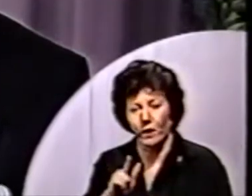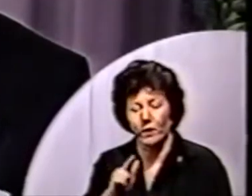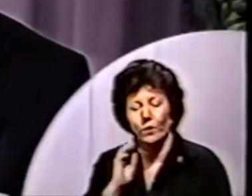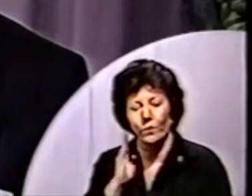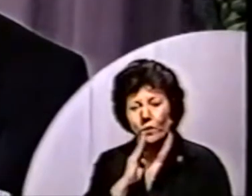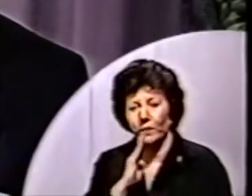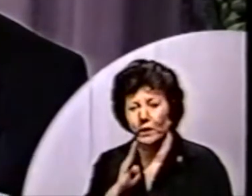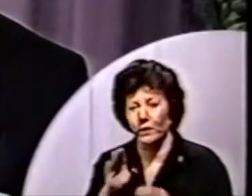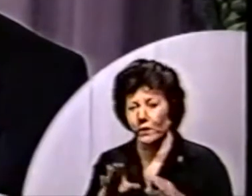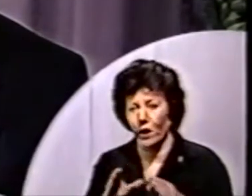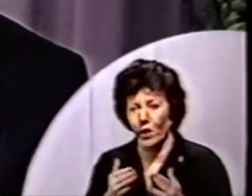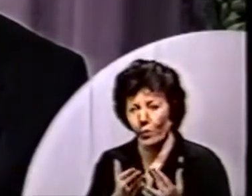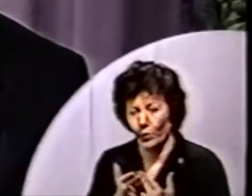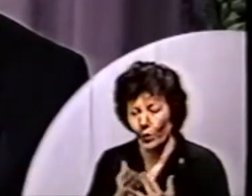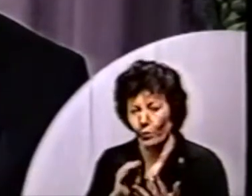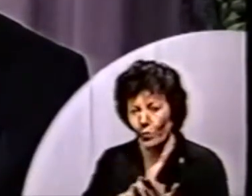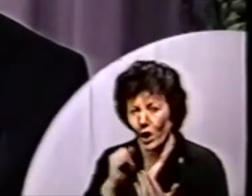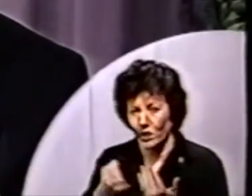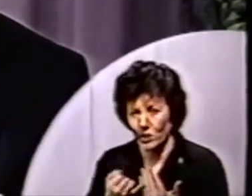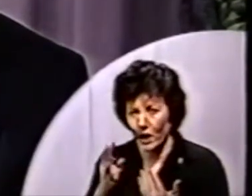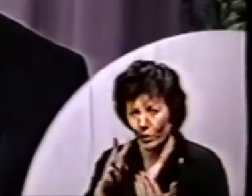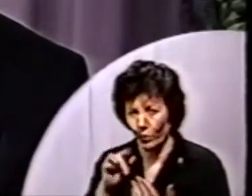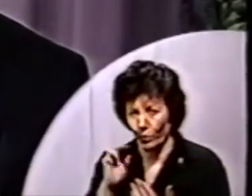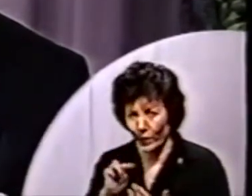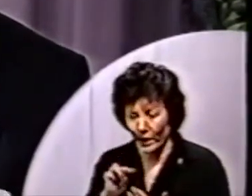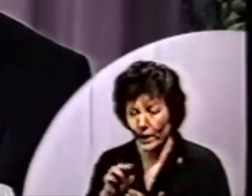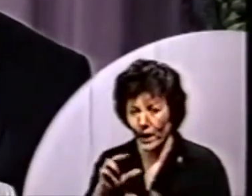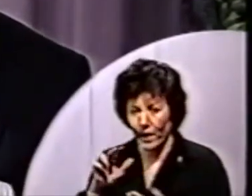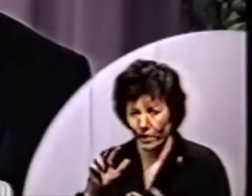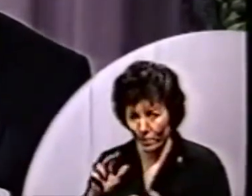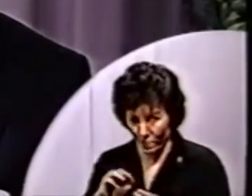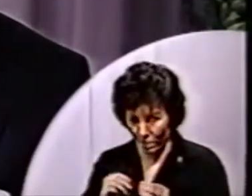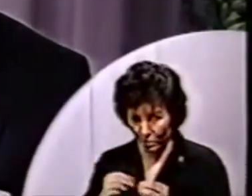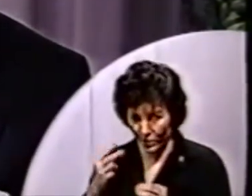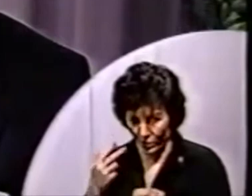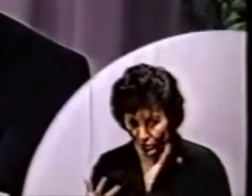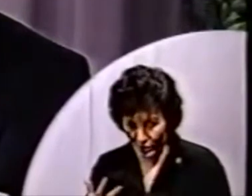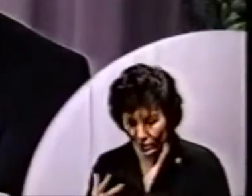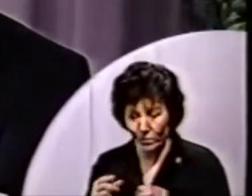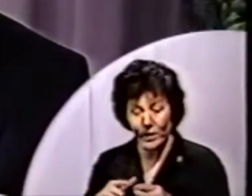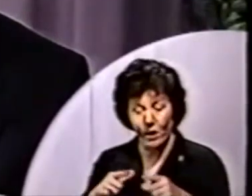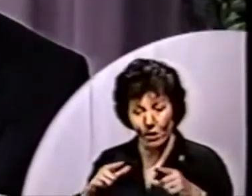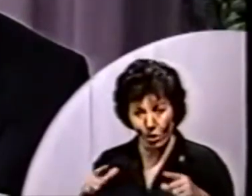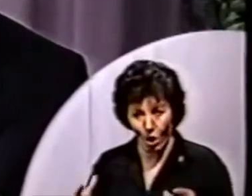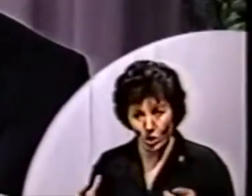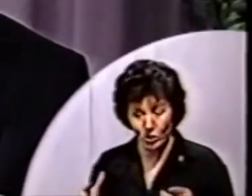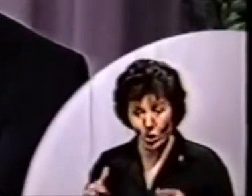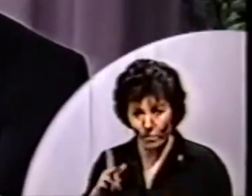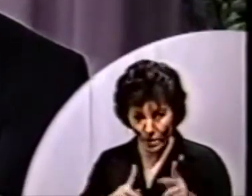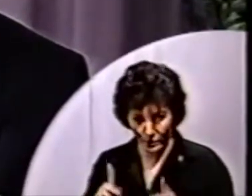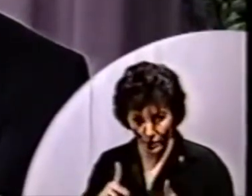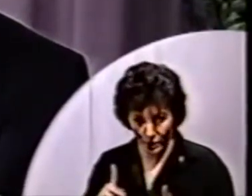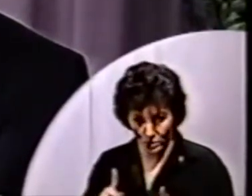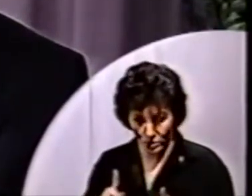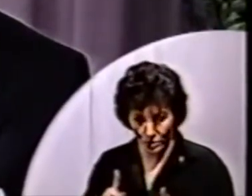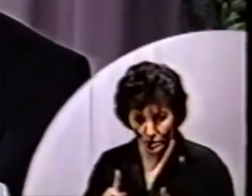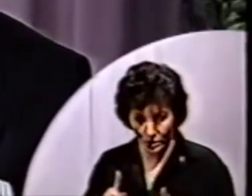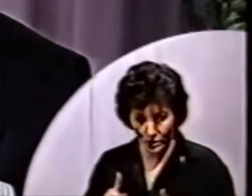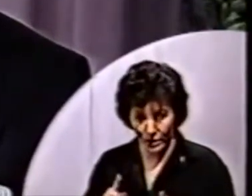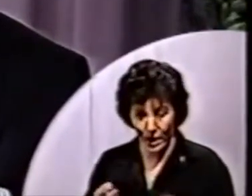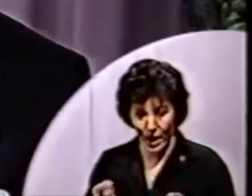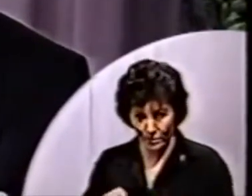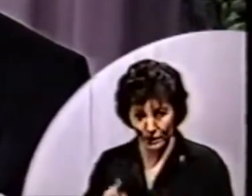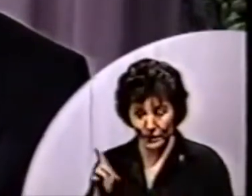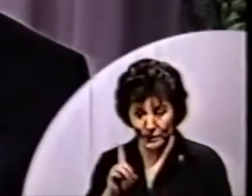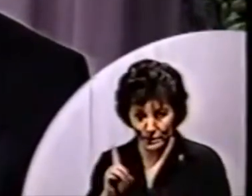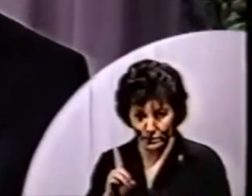will be done through Project WIN. And phase three testing, which is a larger population, also taking place in Denver along